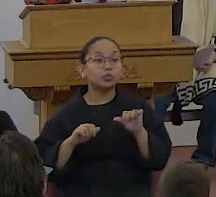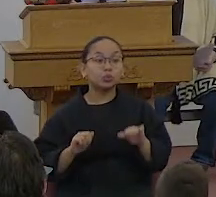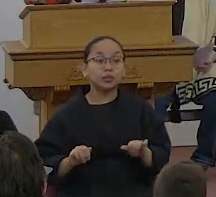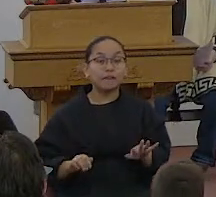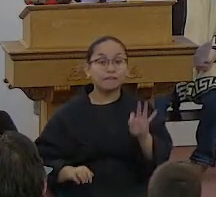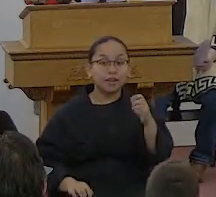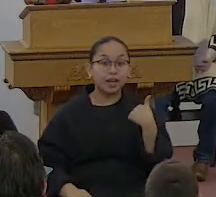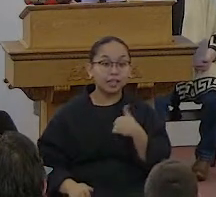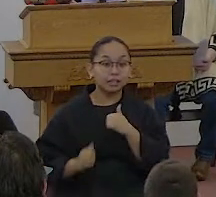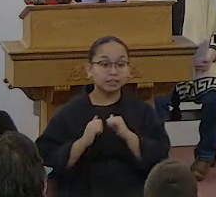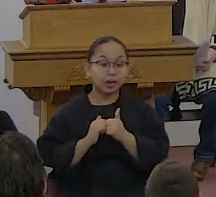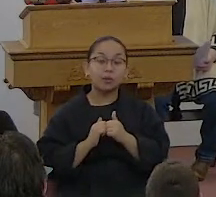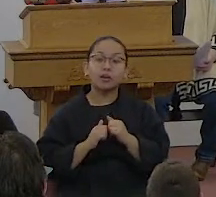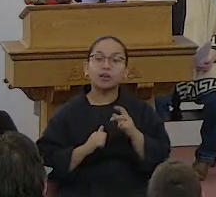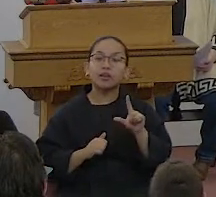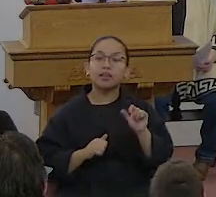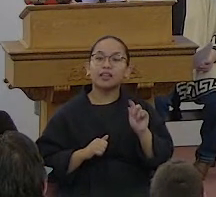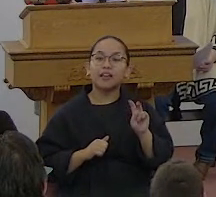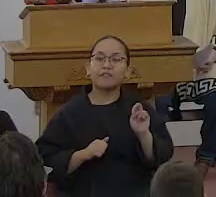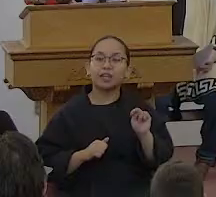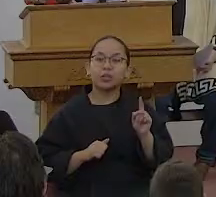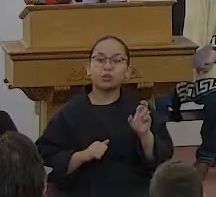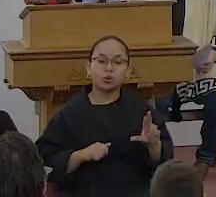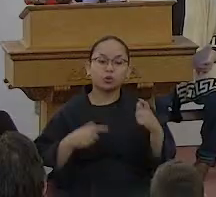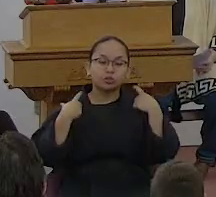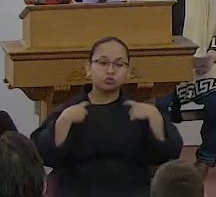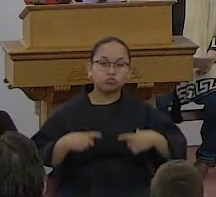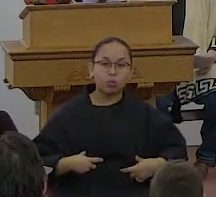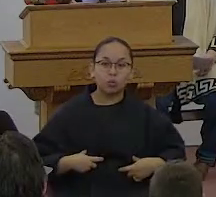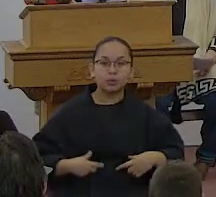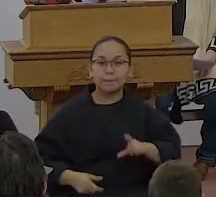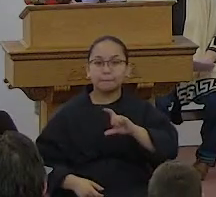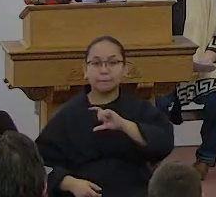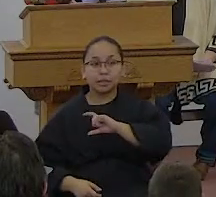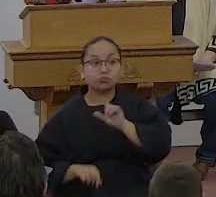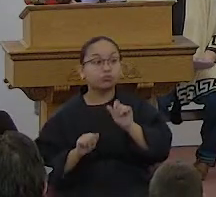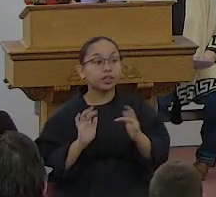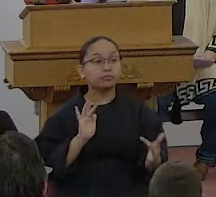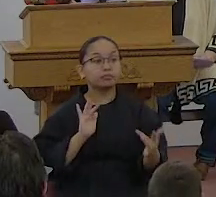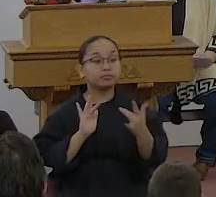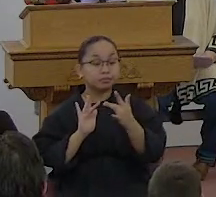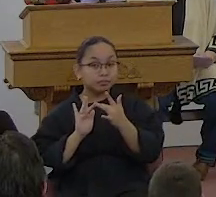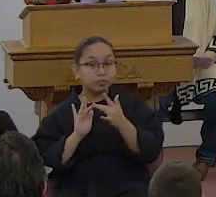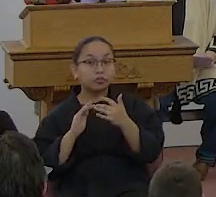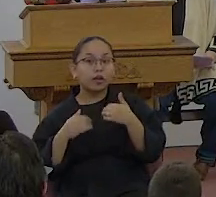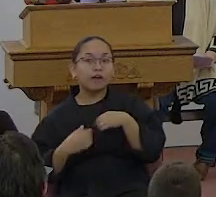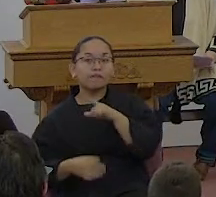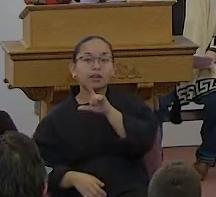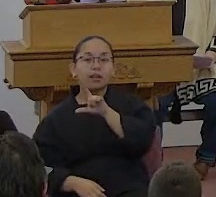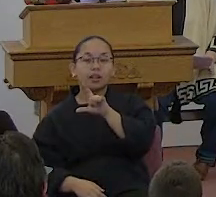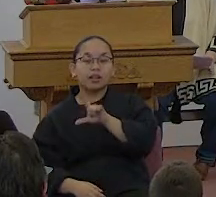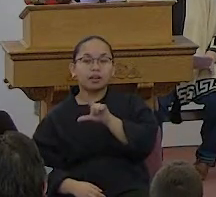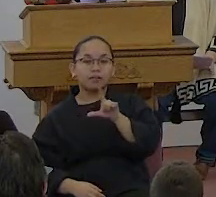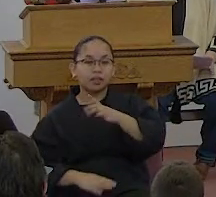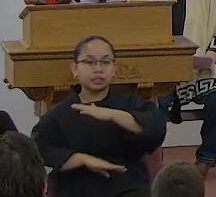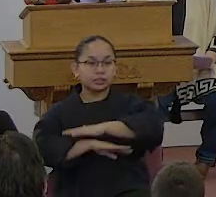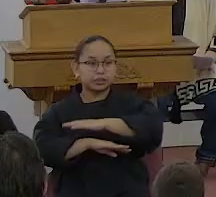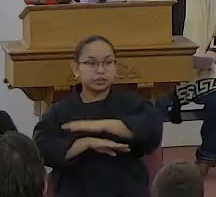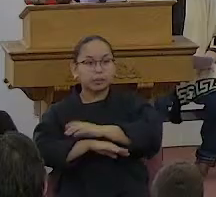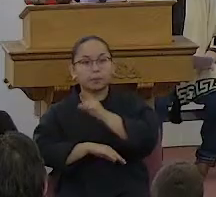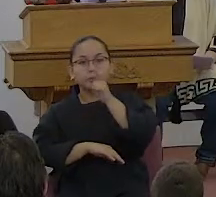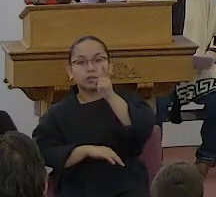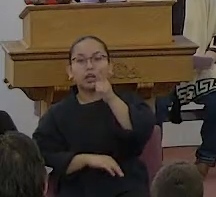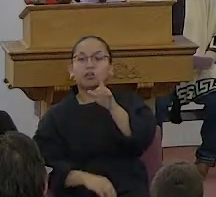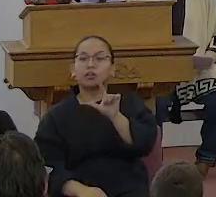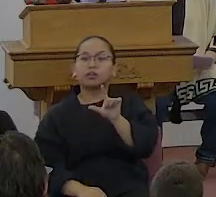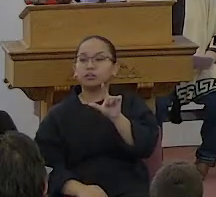our lavender stoles and badges. You can reach out to us by visiting the Lifelines table in Hanneman Hall each